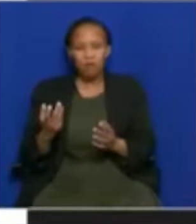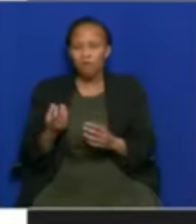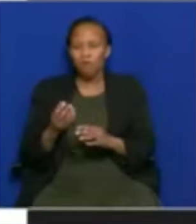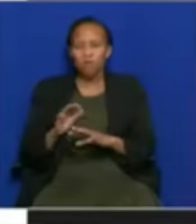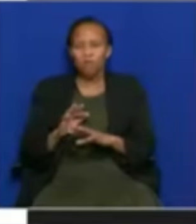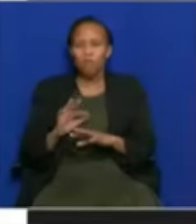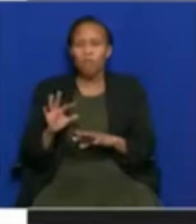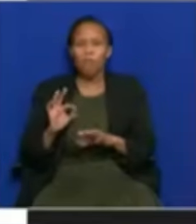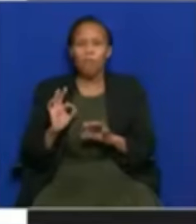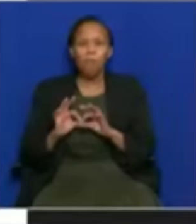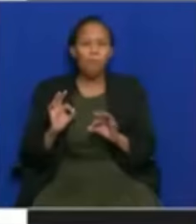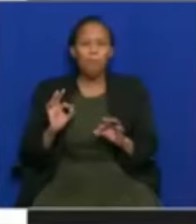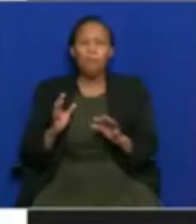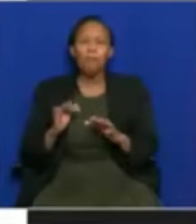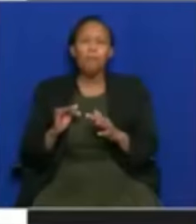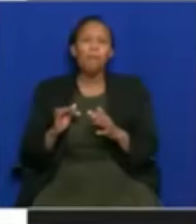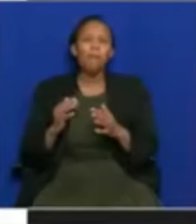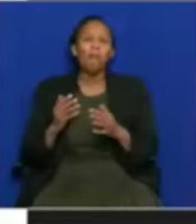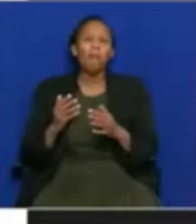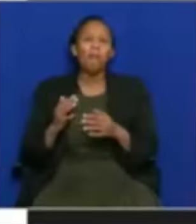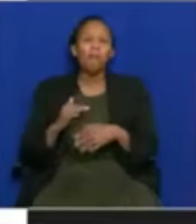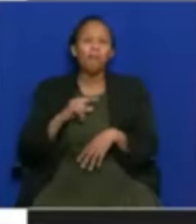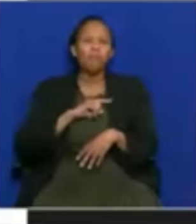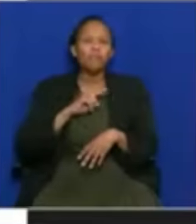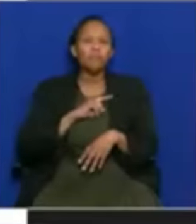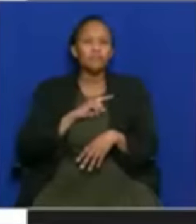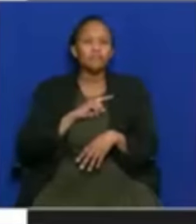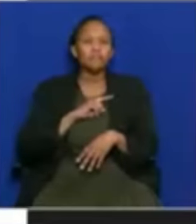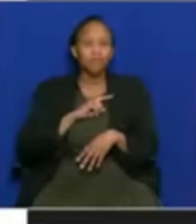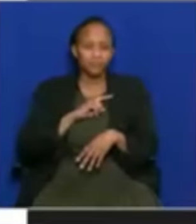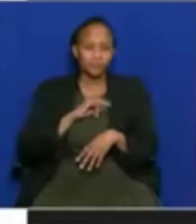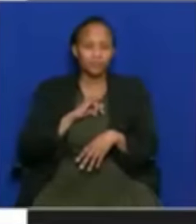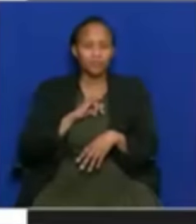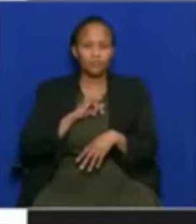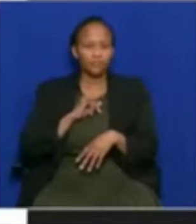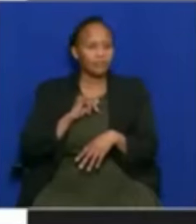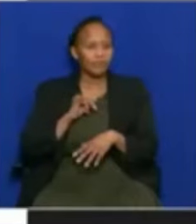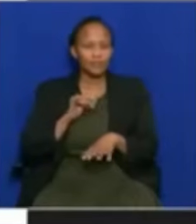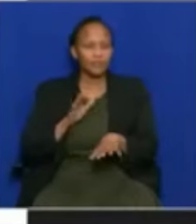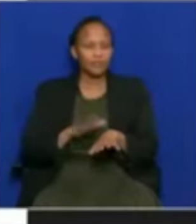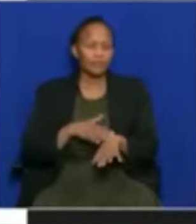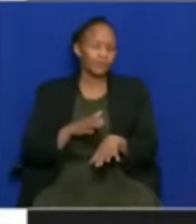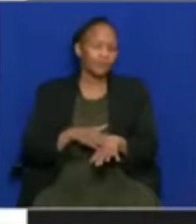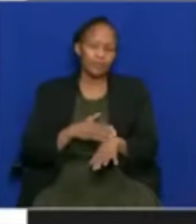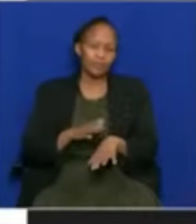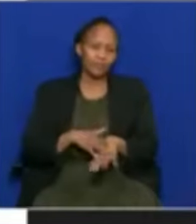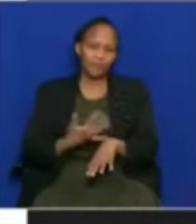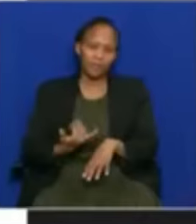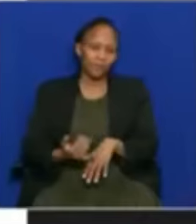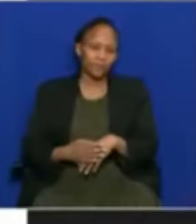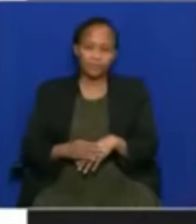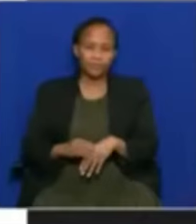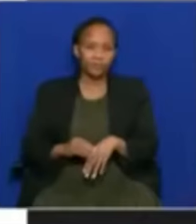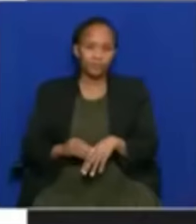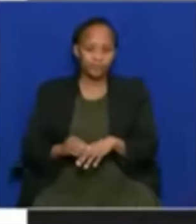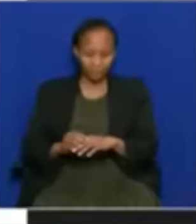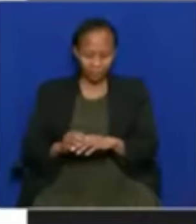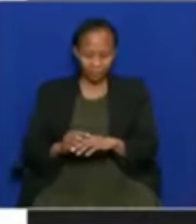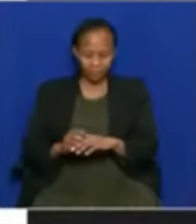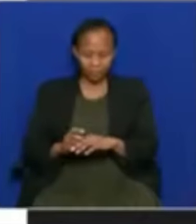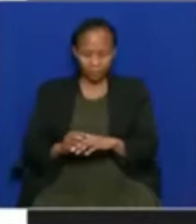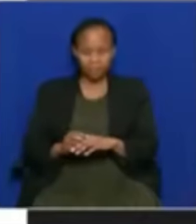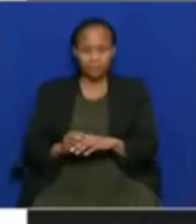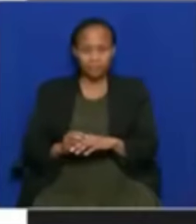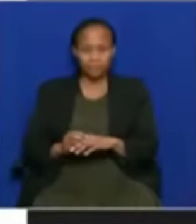Simply because it's late in the day. It is. And it's a